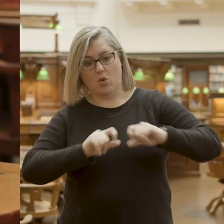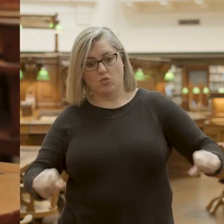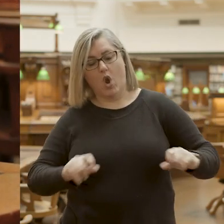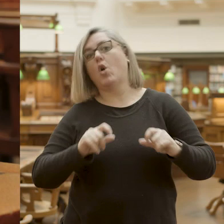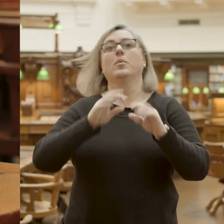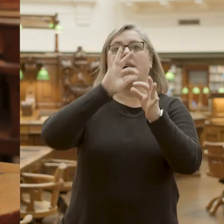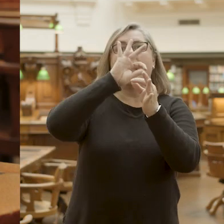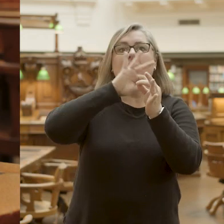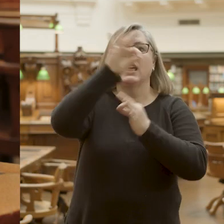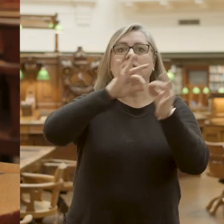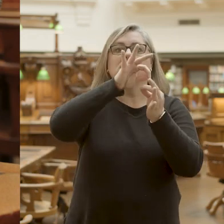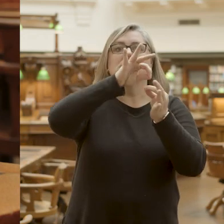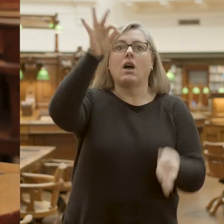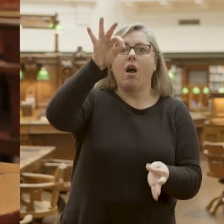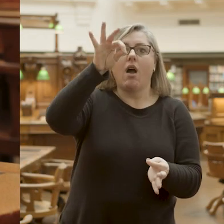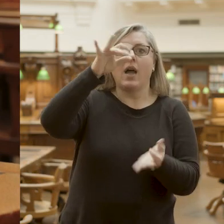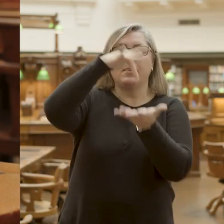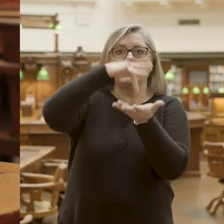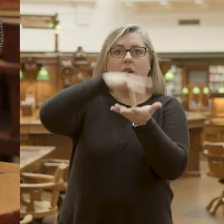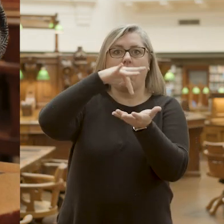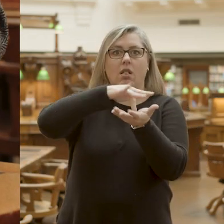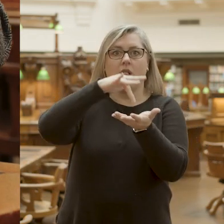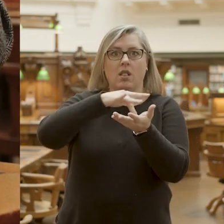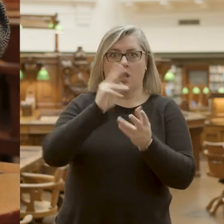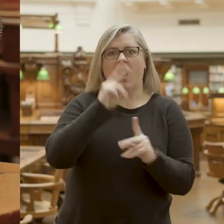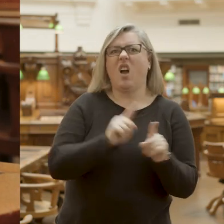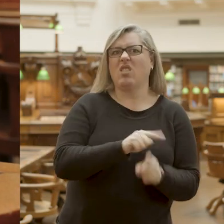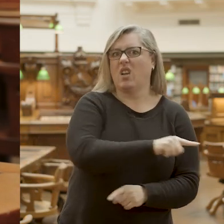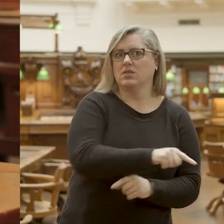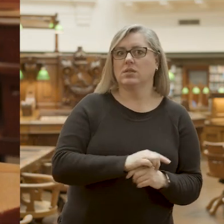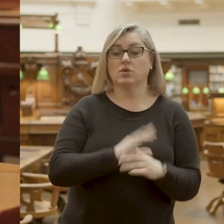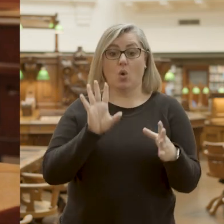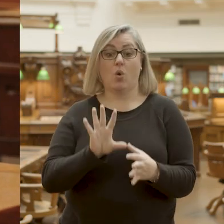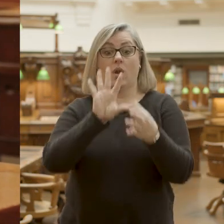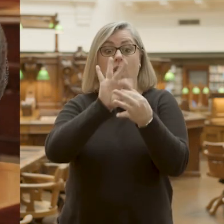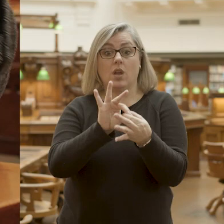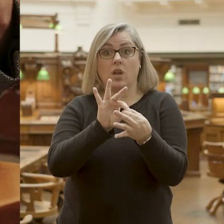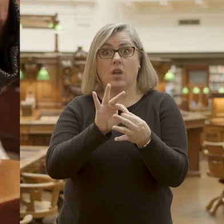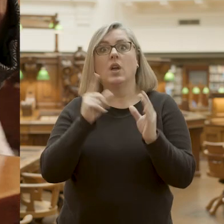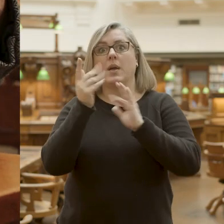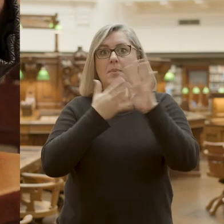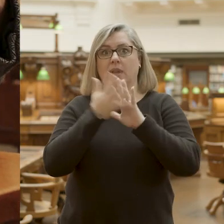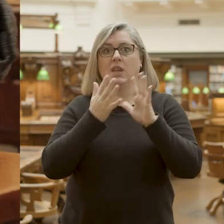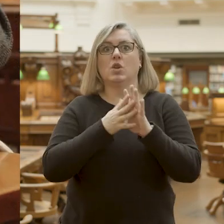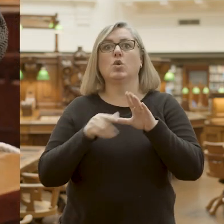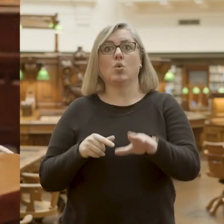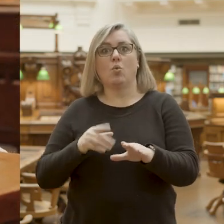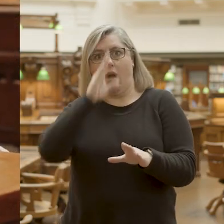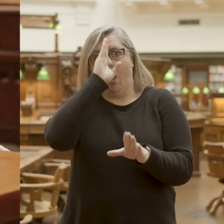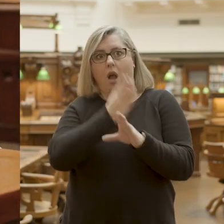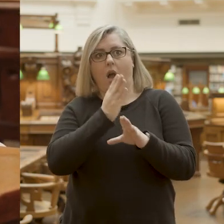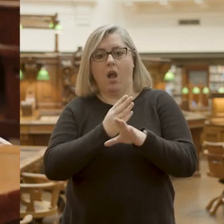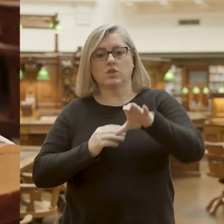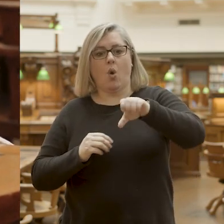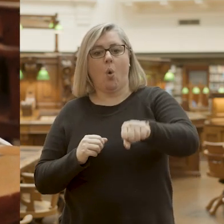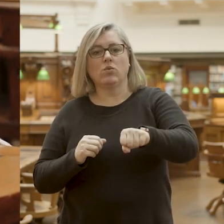and tie it around the middle there, just like that, so that they hold together. And you're going to keep that hidden in your hand. You then